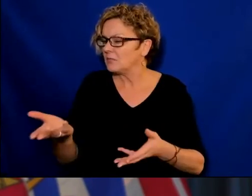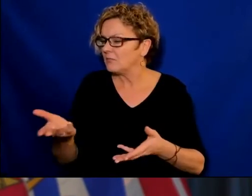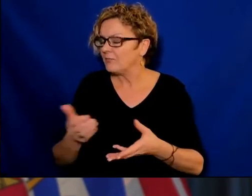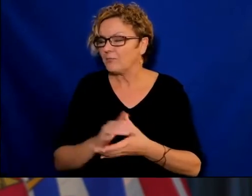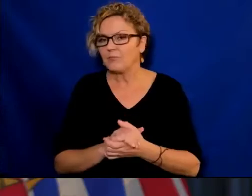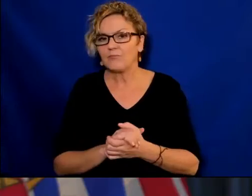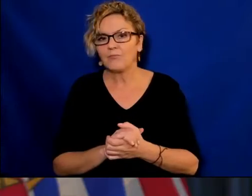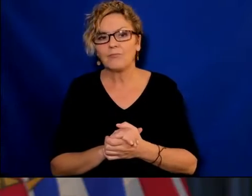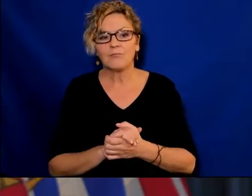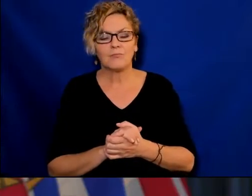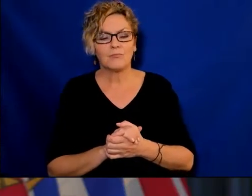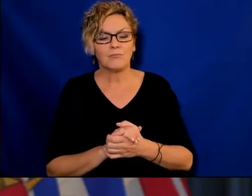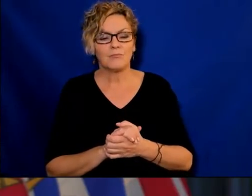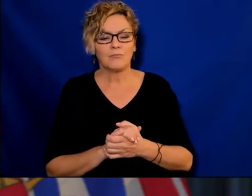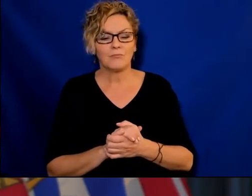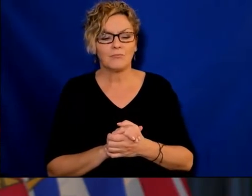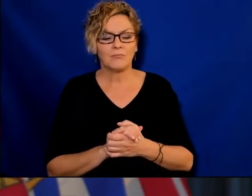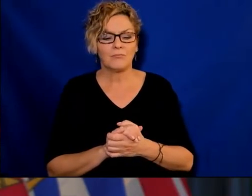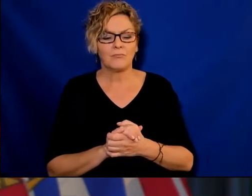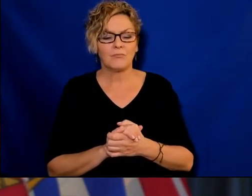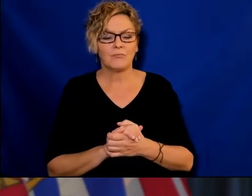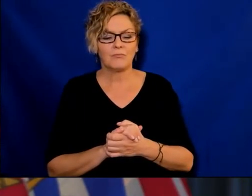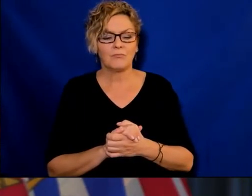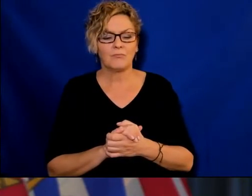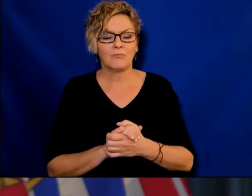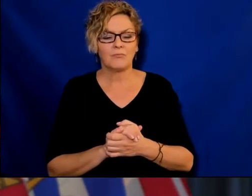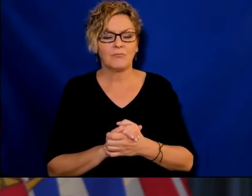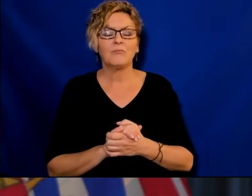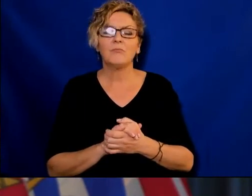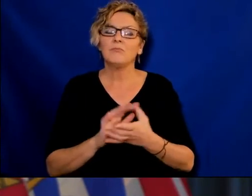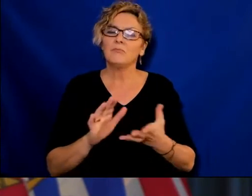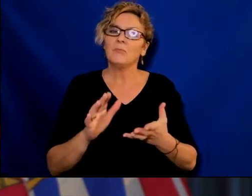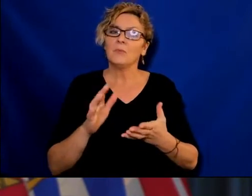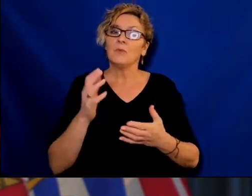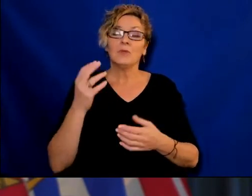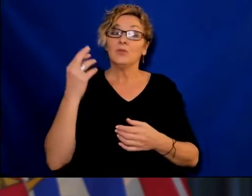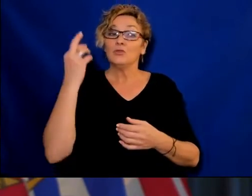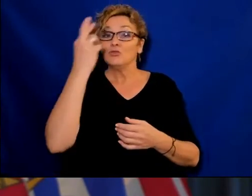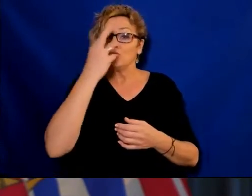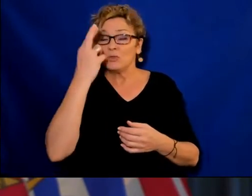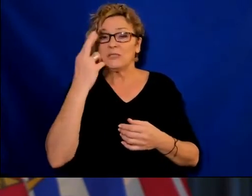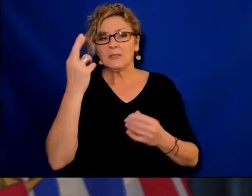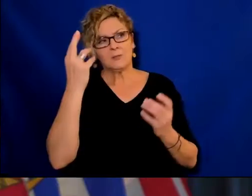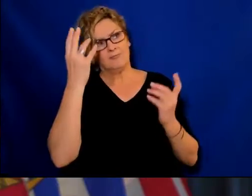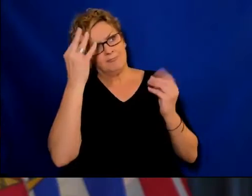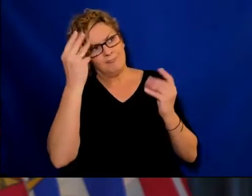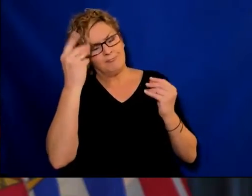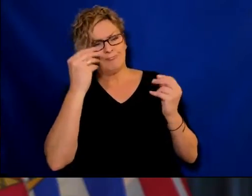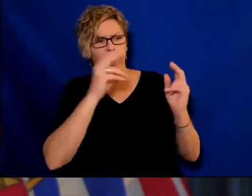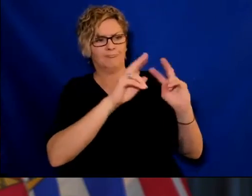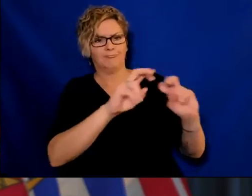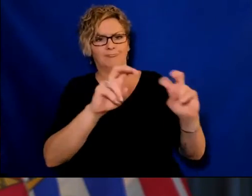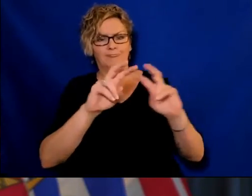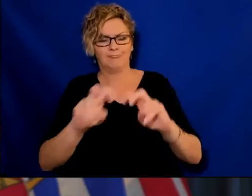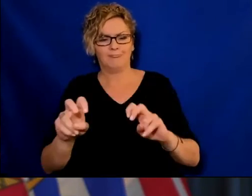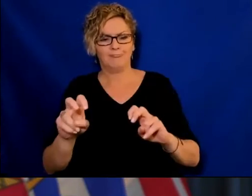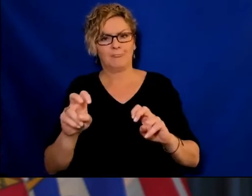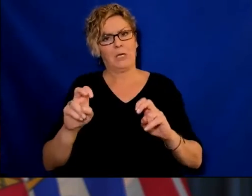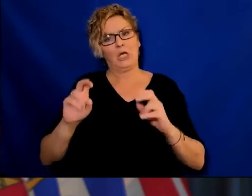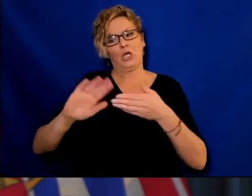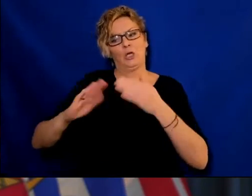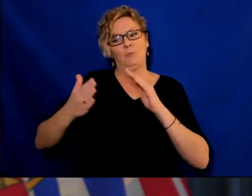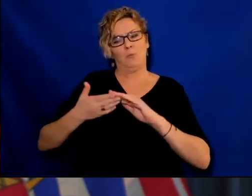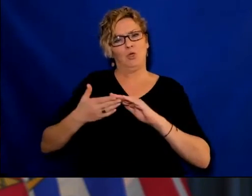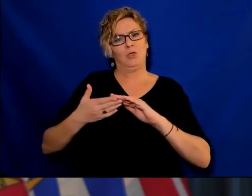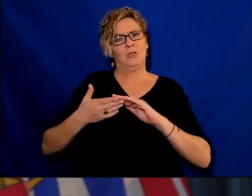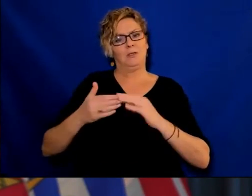the school exposures that we're seeing, it's the community, but it's also looking at, you know, the things that we're doing